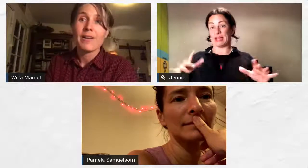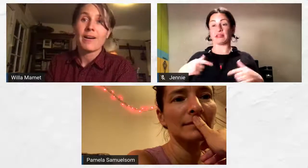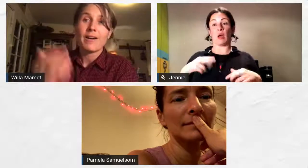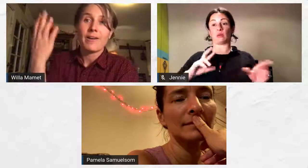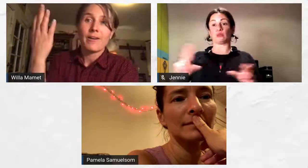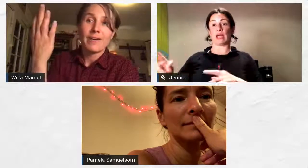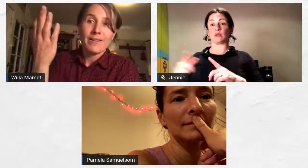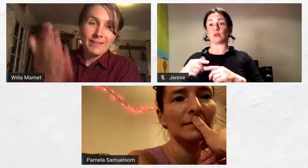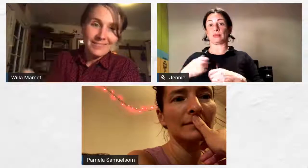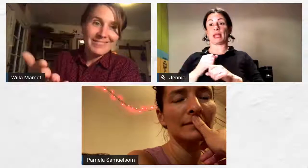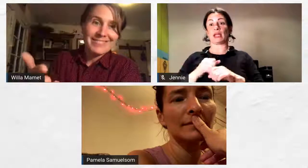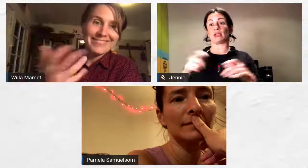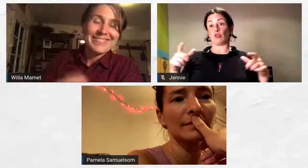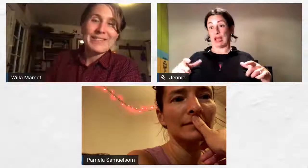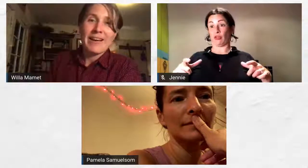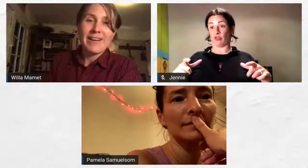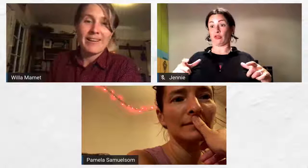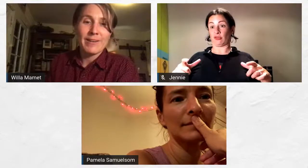record